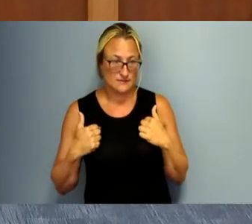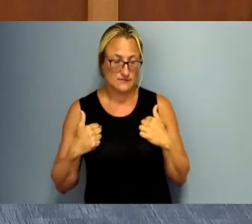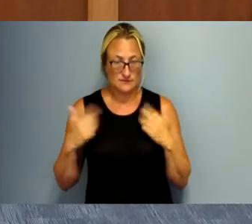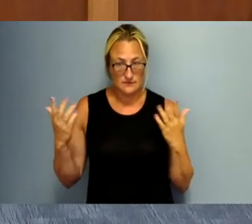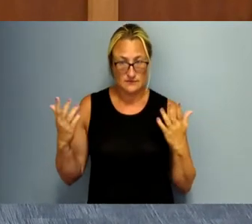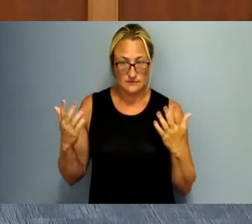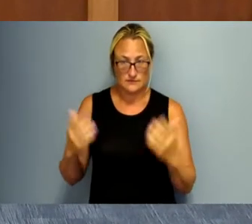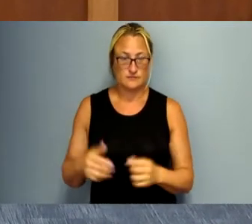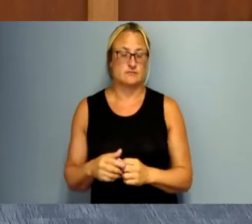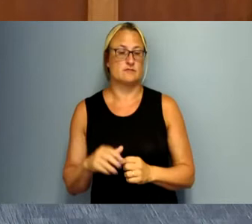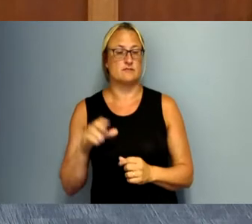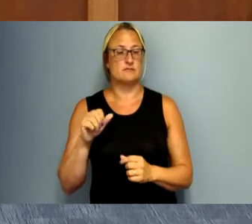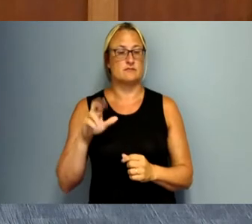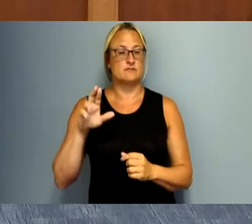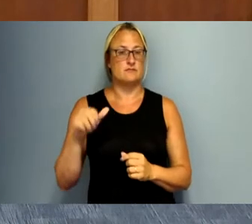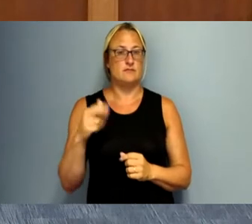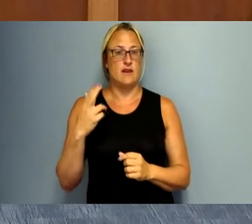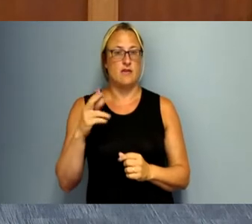Sarah Bauer.